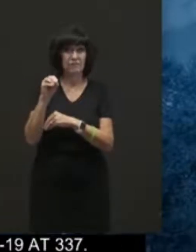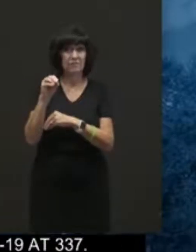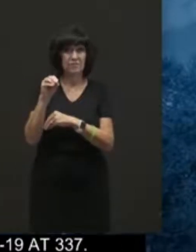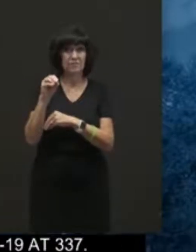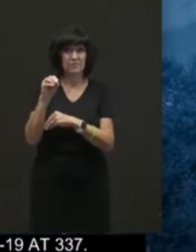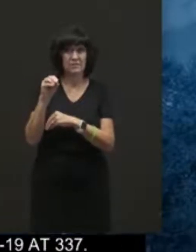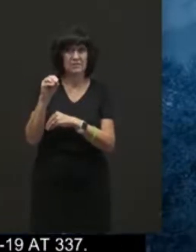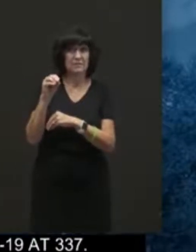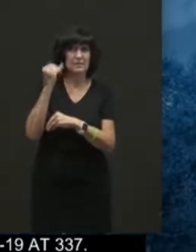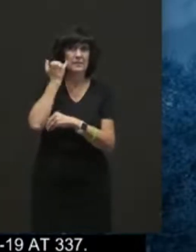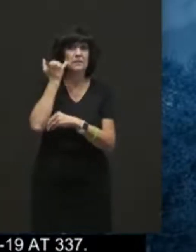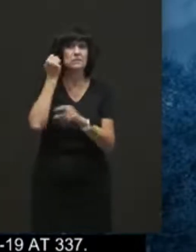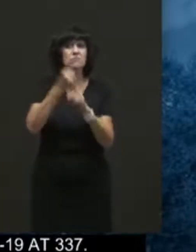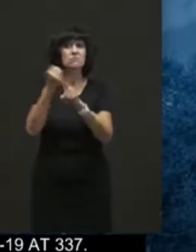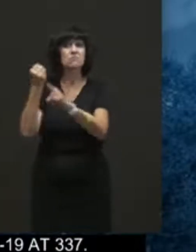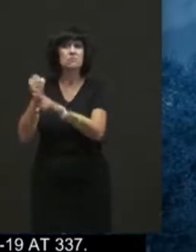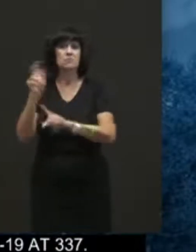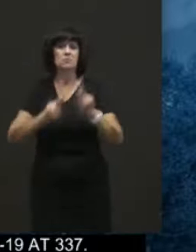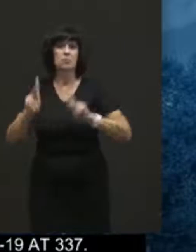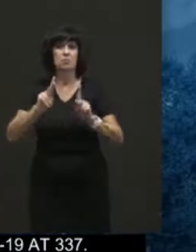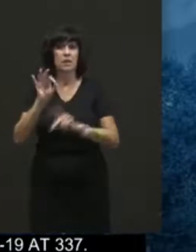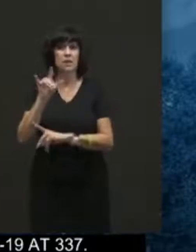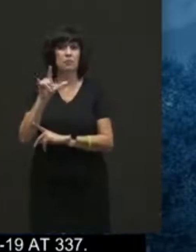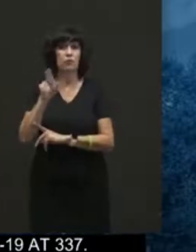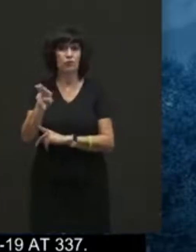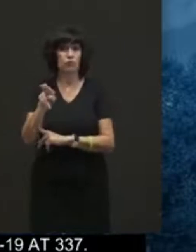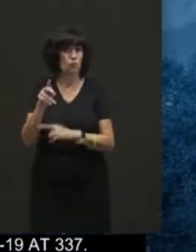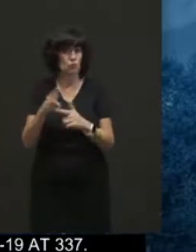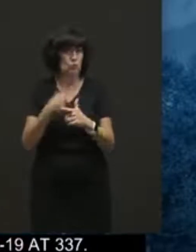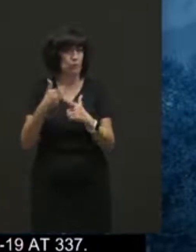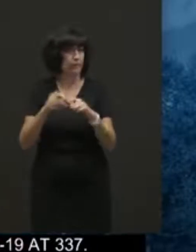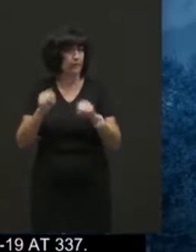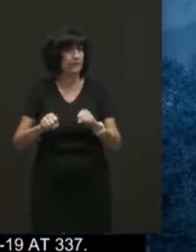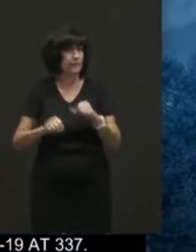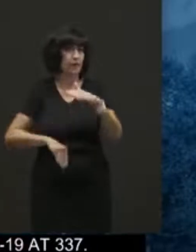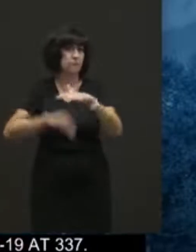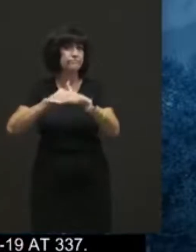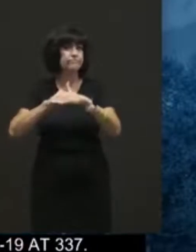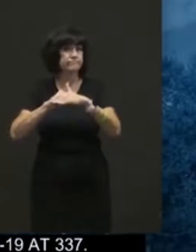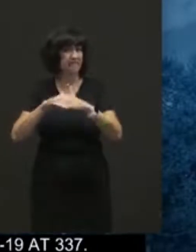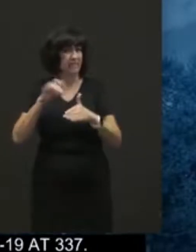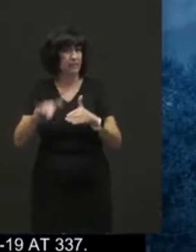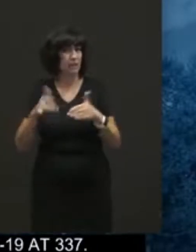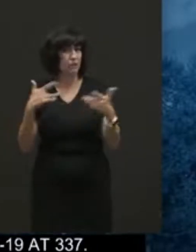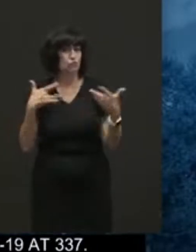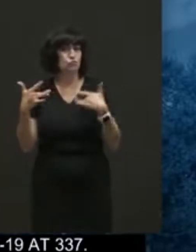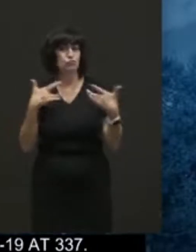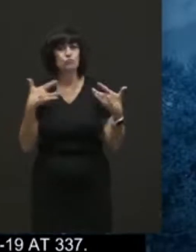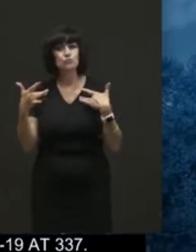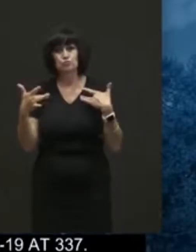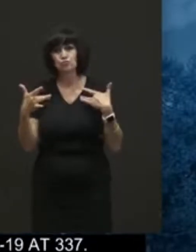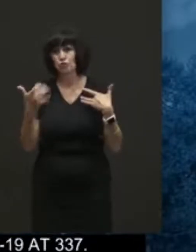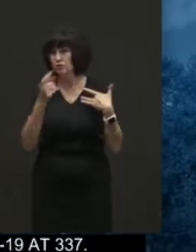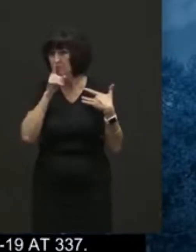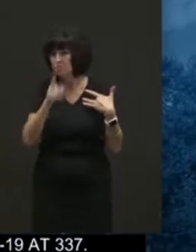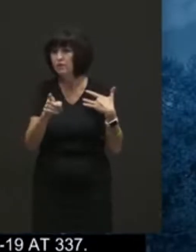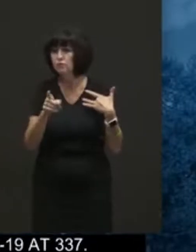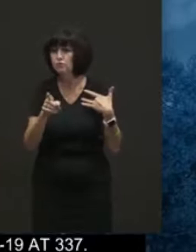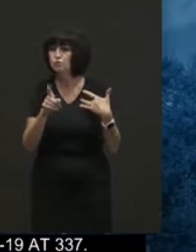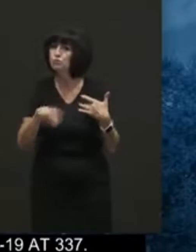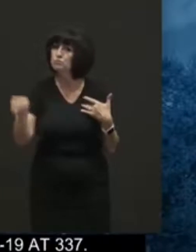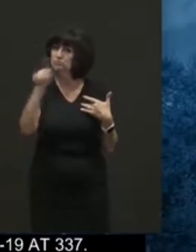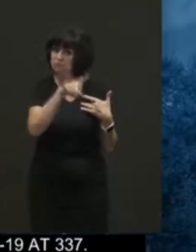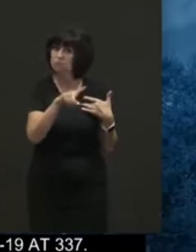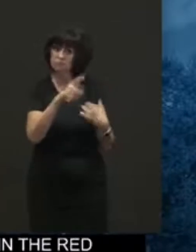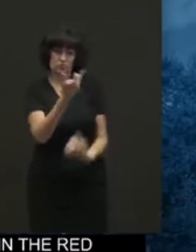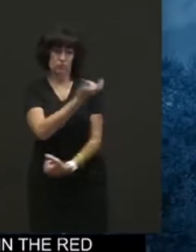and we're in the red zone there. So this is an area of considerable concern. So make sure you get your flu